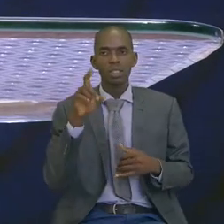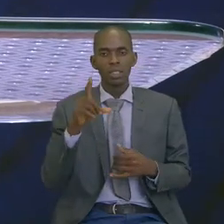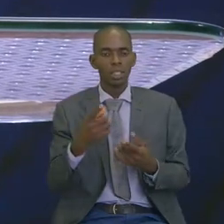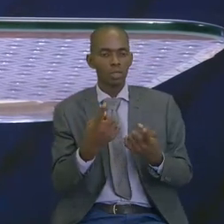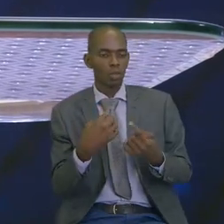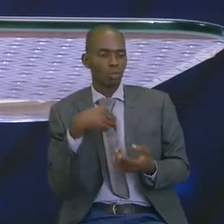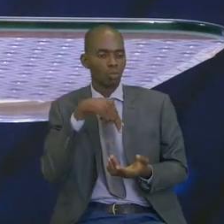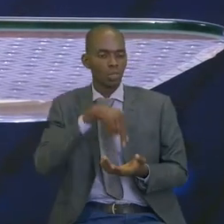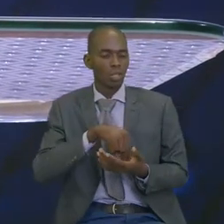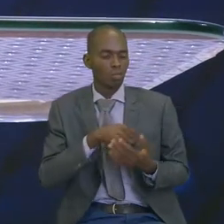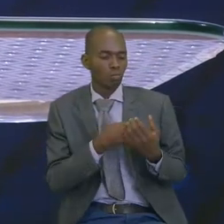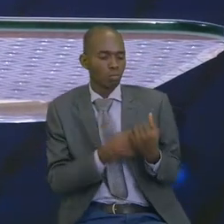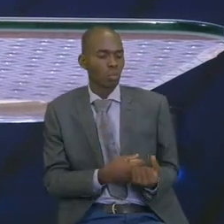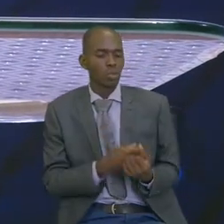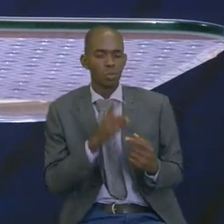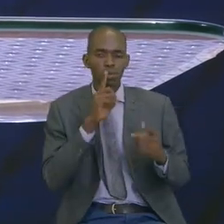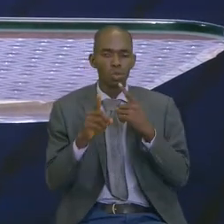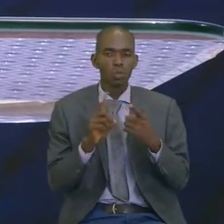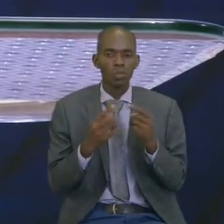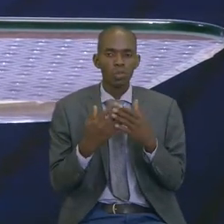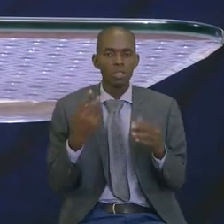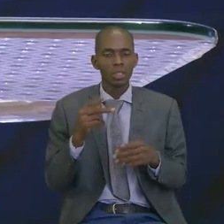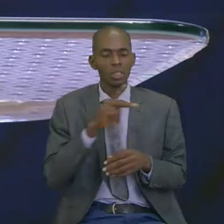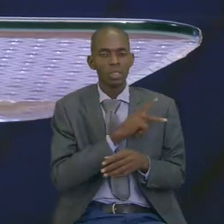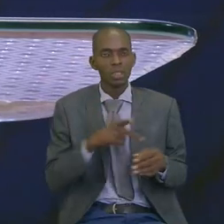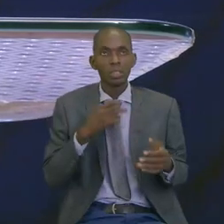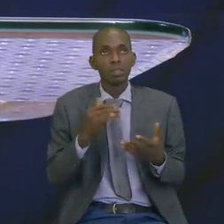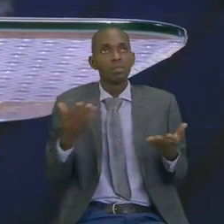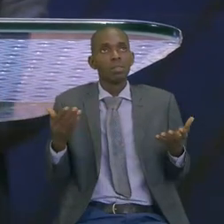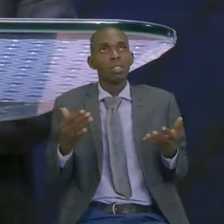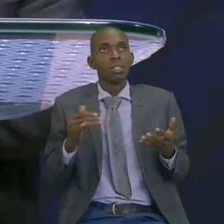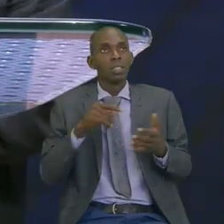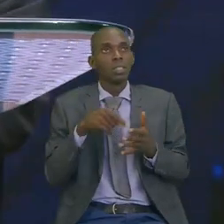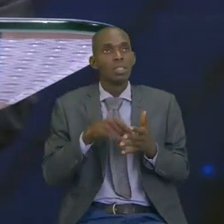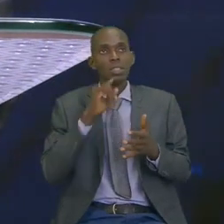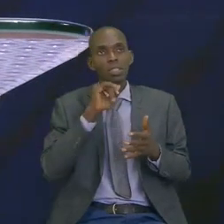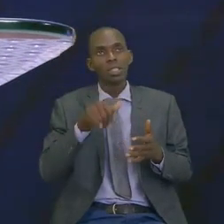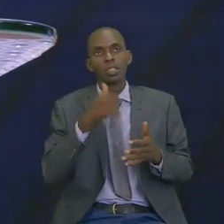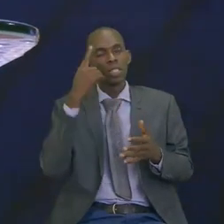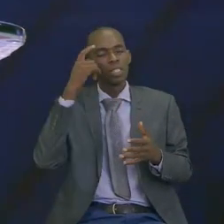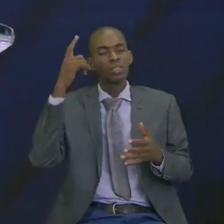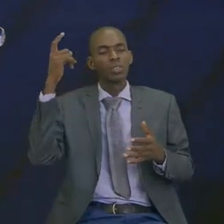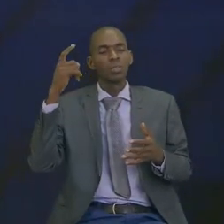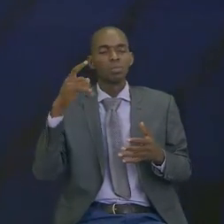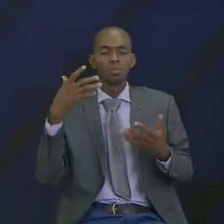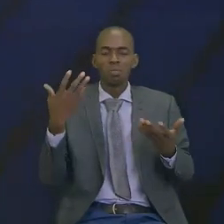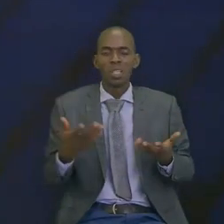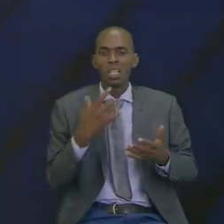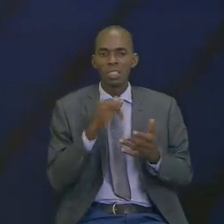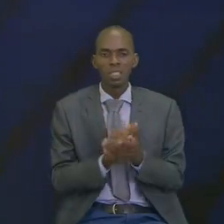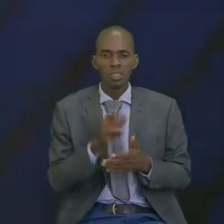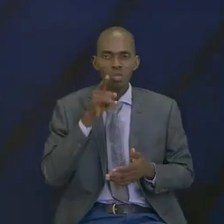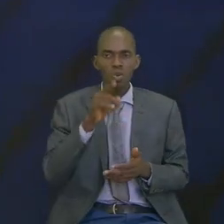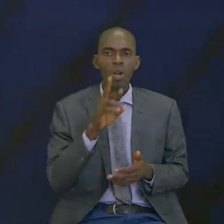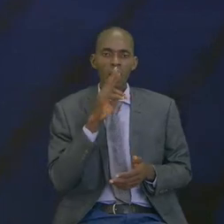say, this is another dream now, another revelation, to say, you are that king, the king, a king